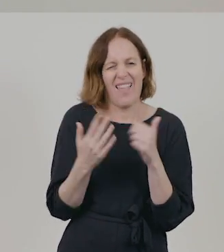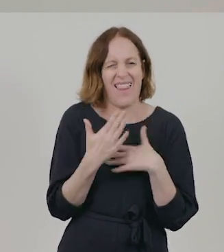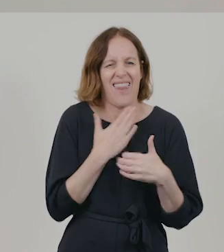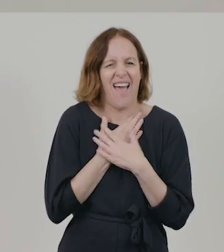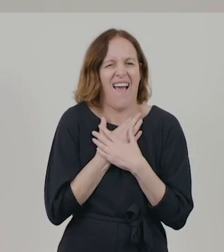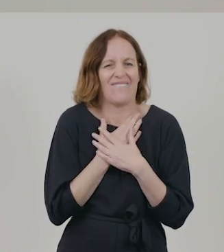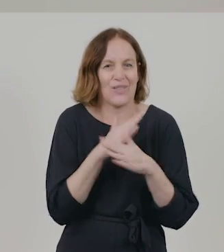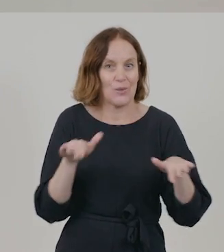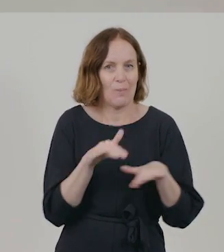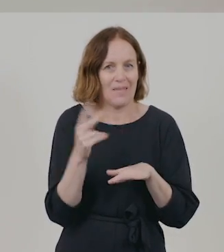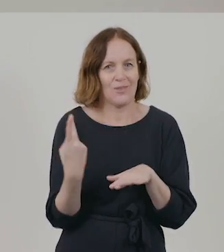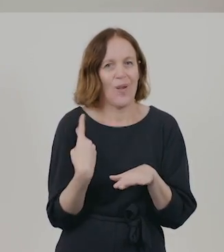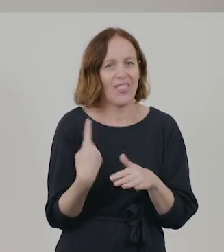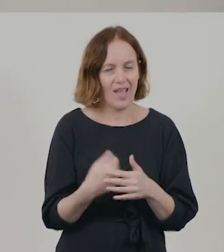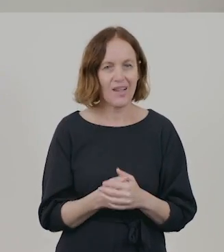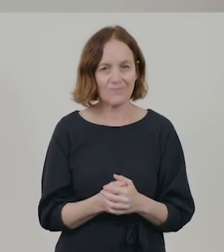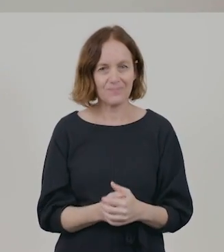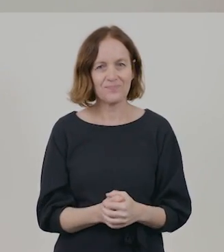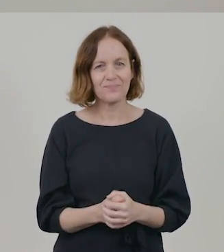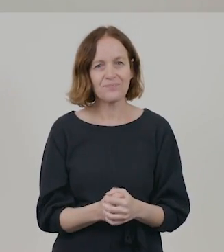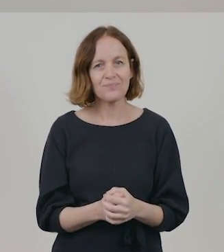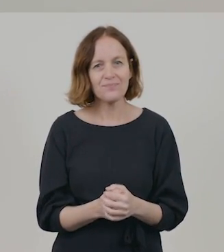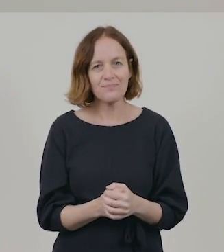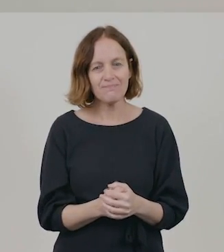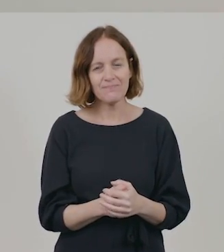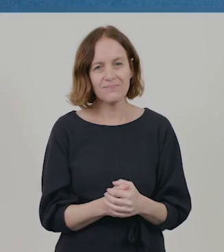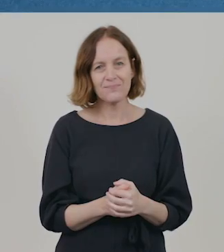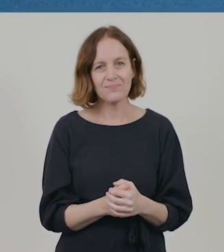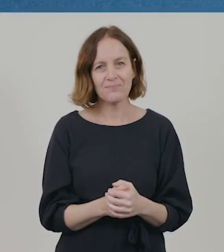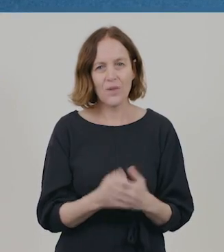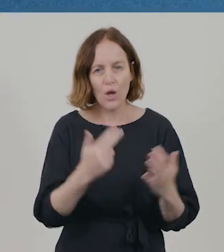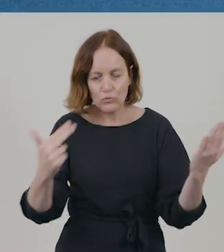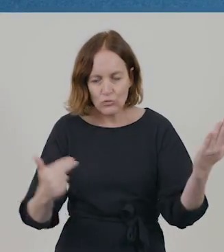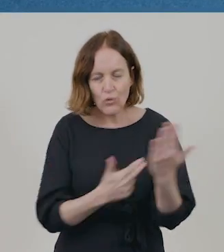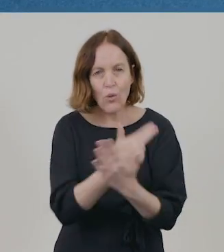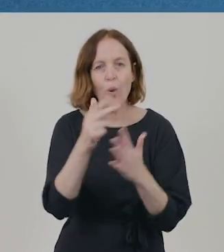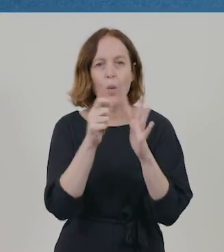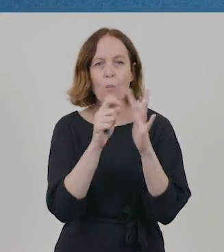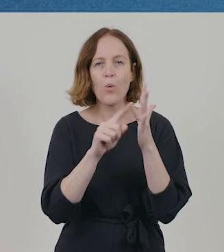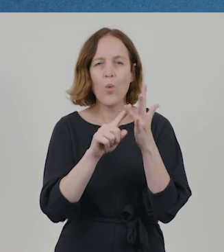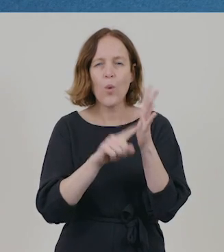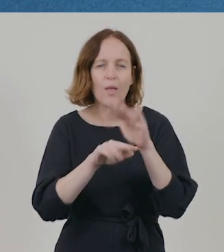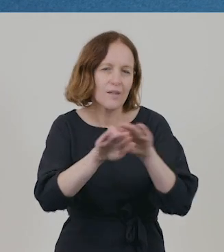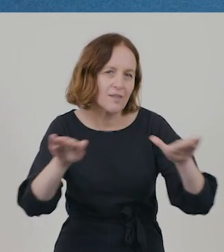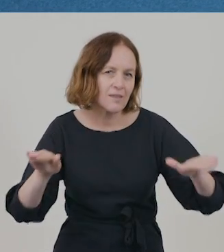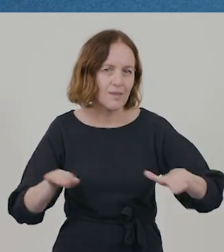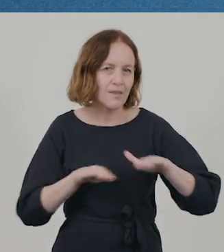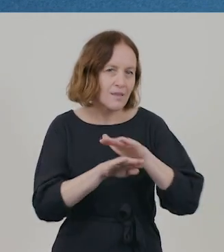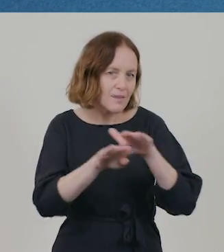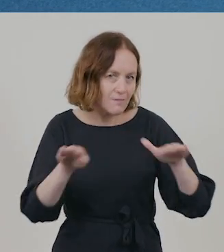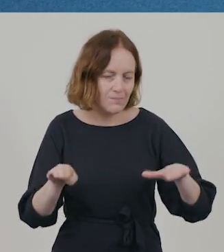It's important when we hurt someone's feelings that we're honest about what happened and say